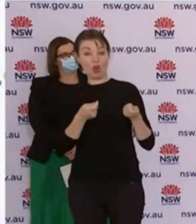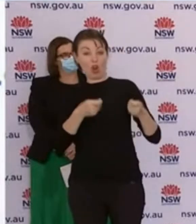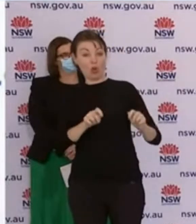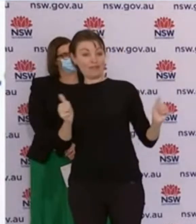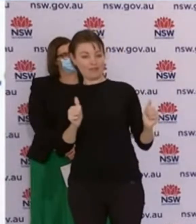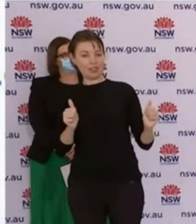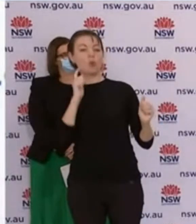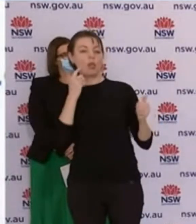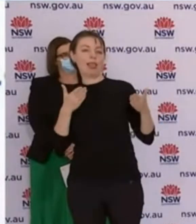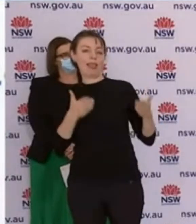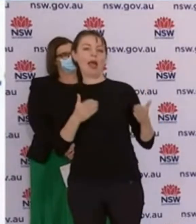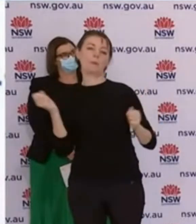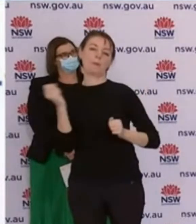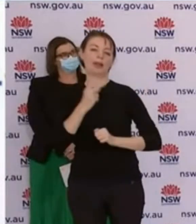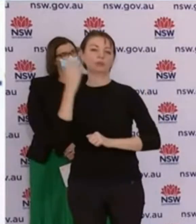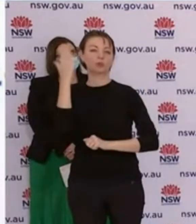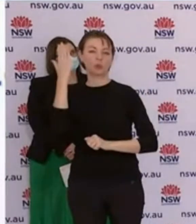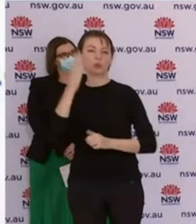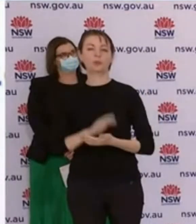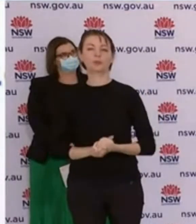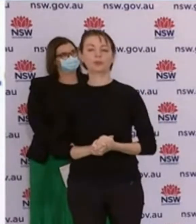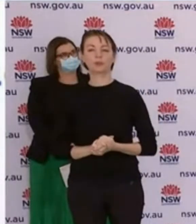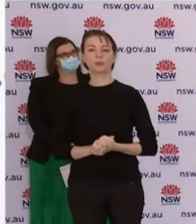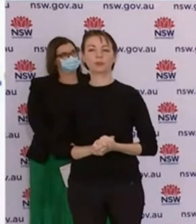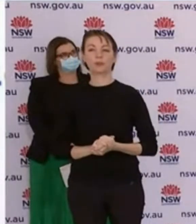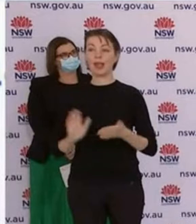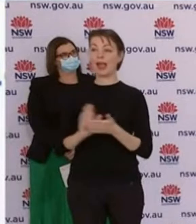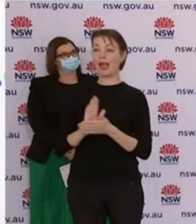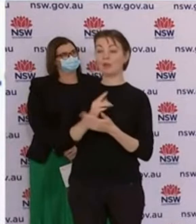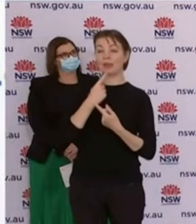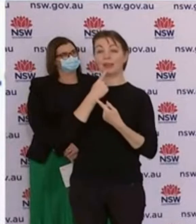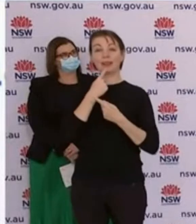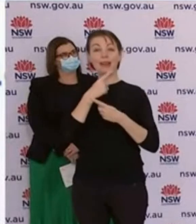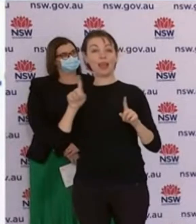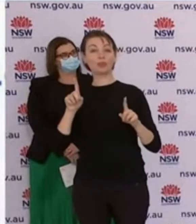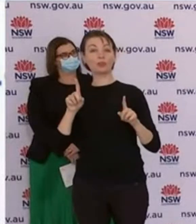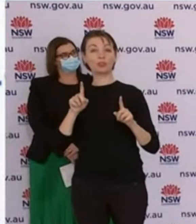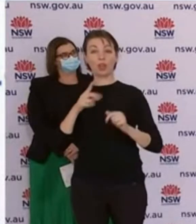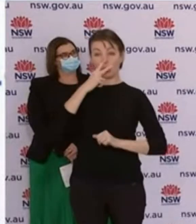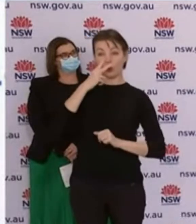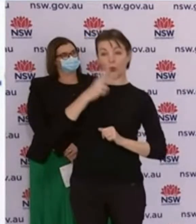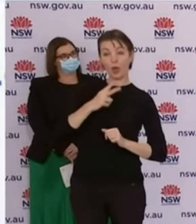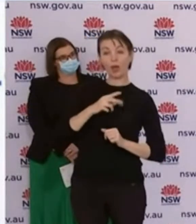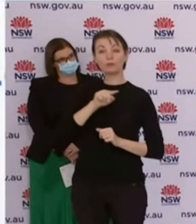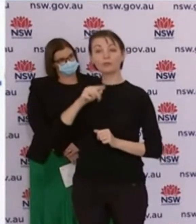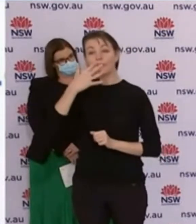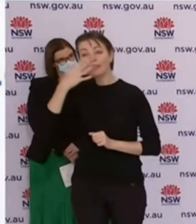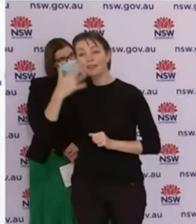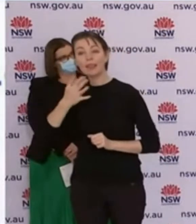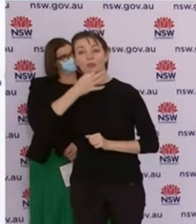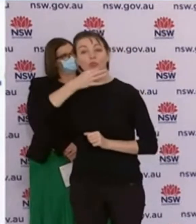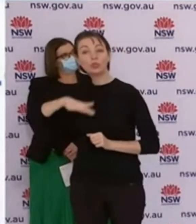lockdown. Pleasingly, I note the federal government has announced that 12 to 15-year-olds will start having access to